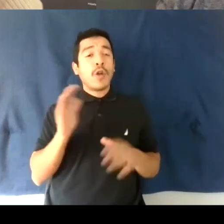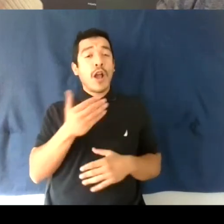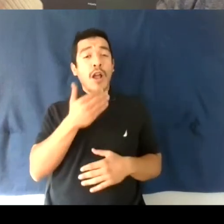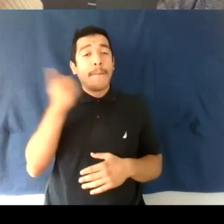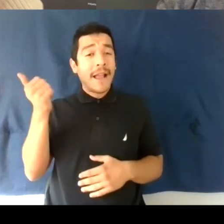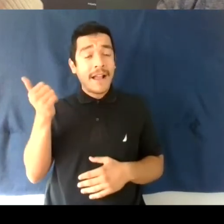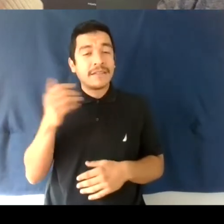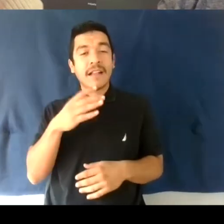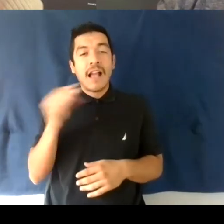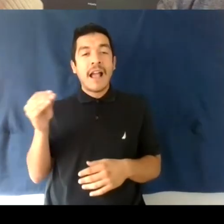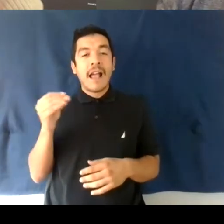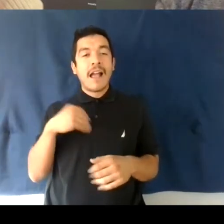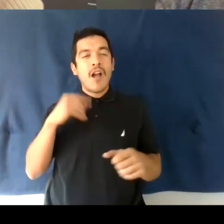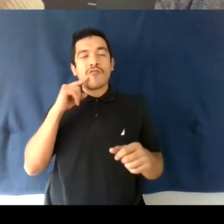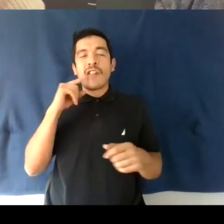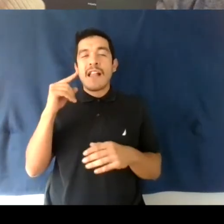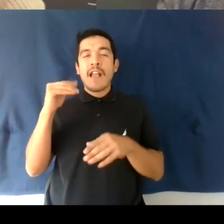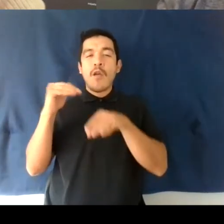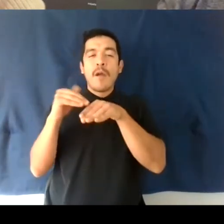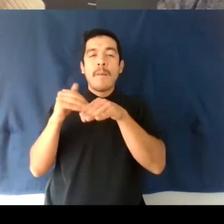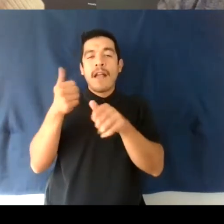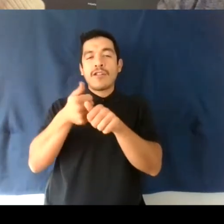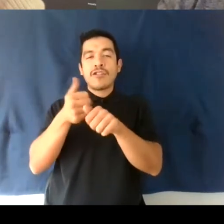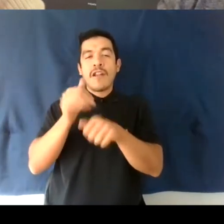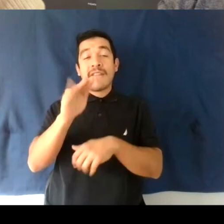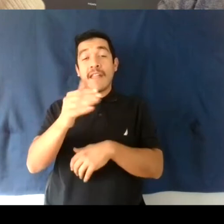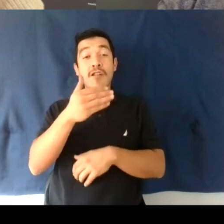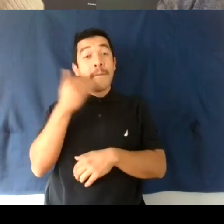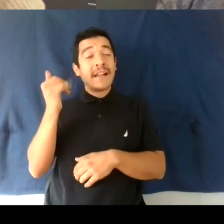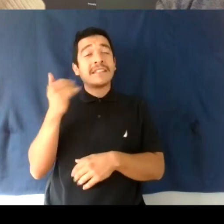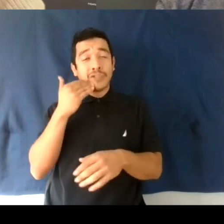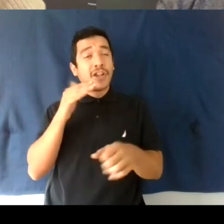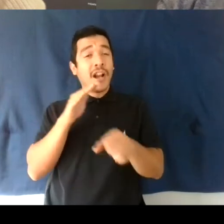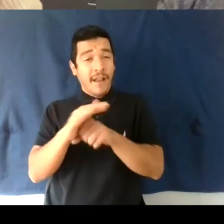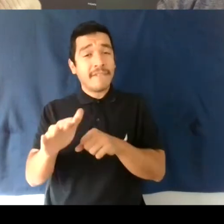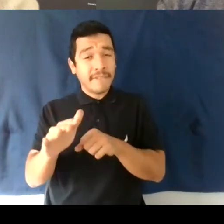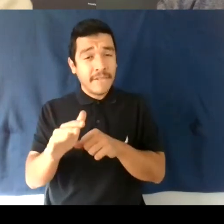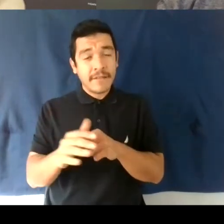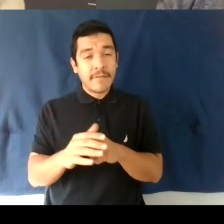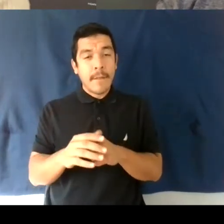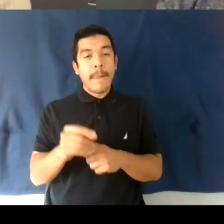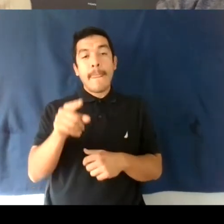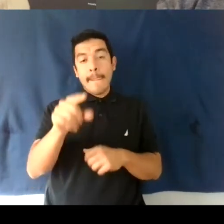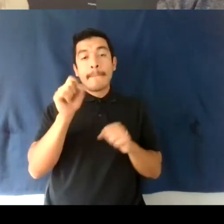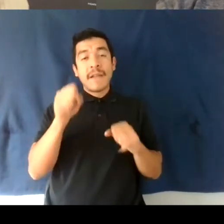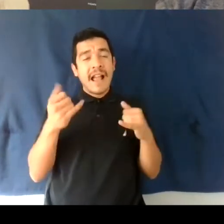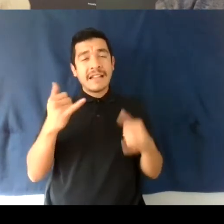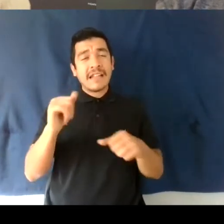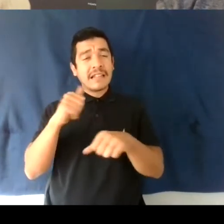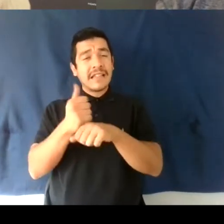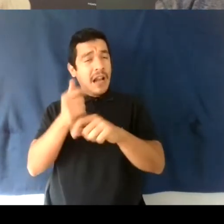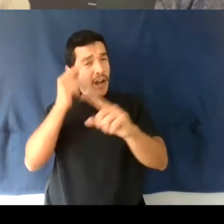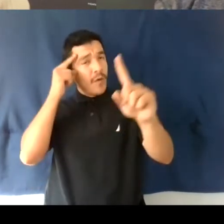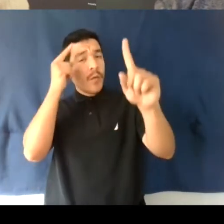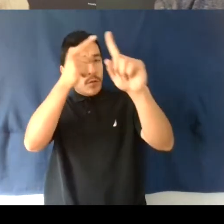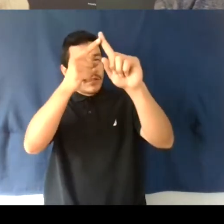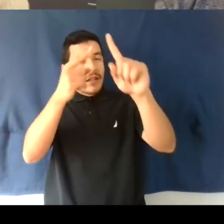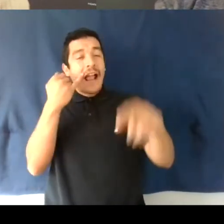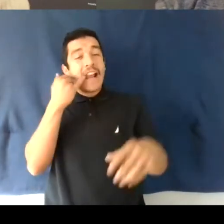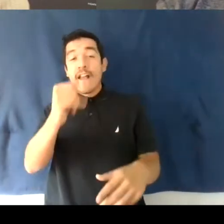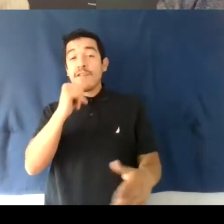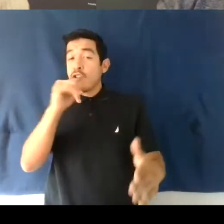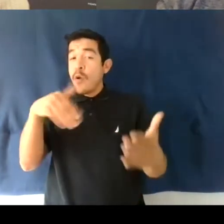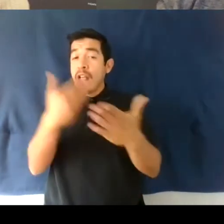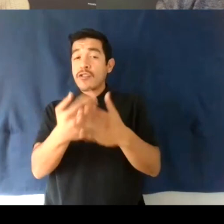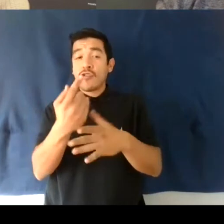I think just reminding ourselves that our best is good enough. And, Mhm. you can still set those goals. And if you don't get to